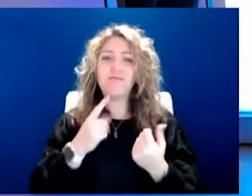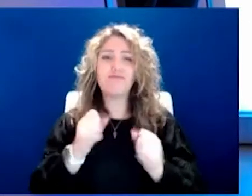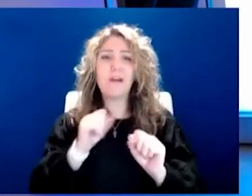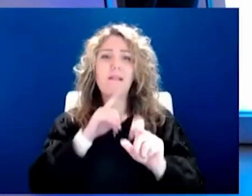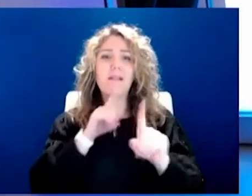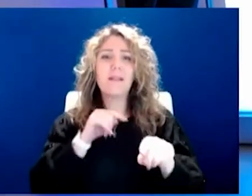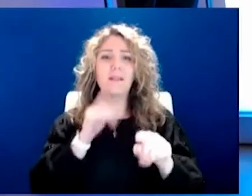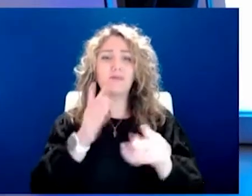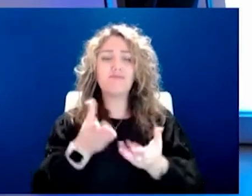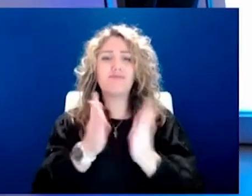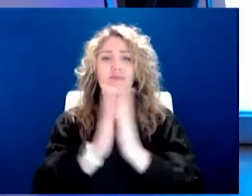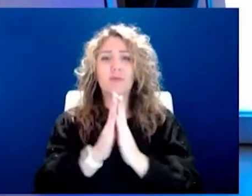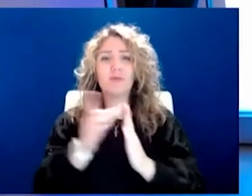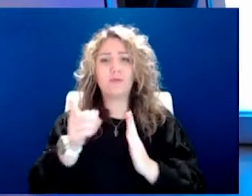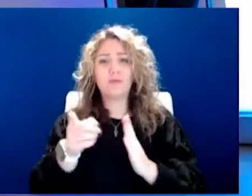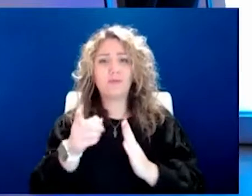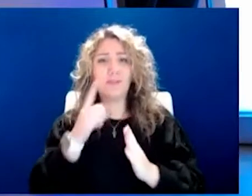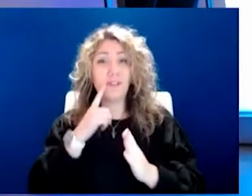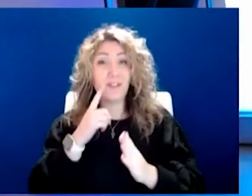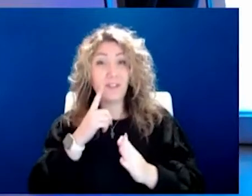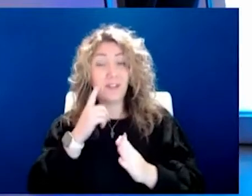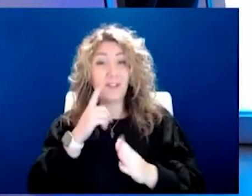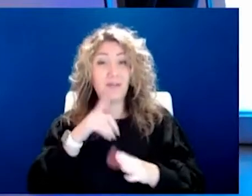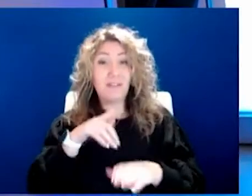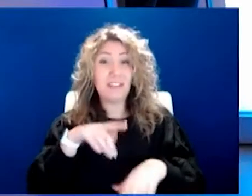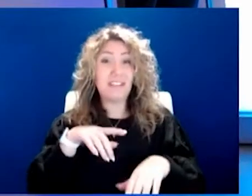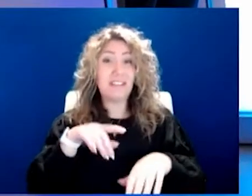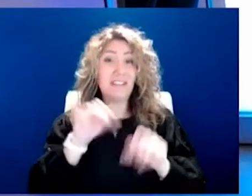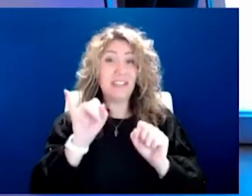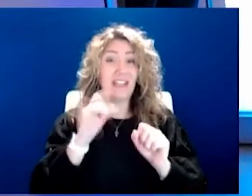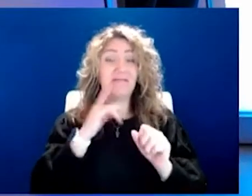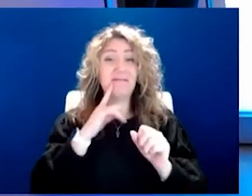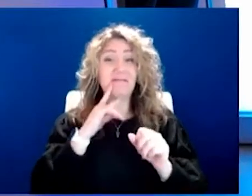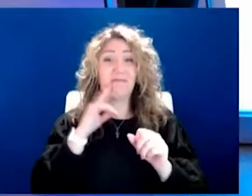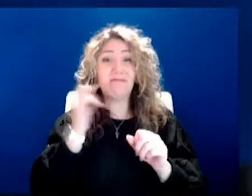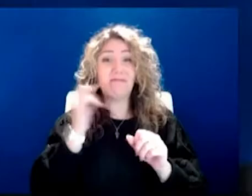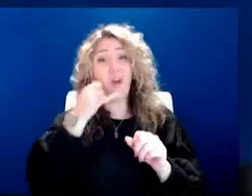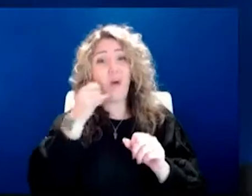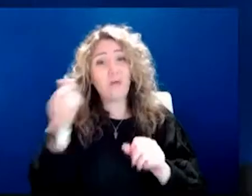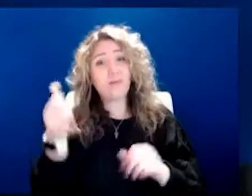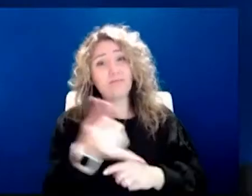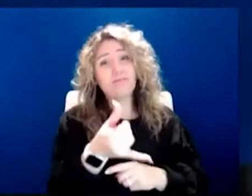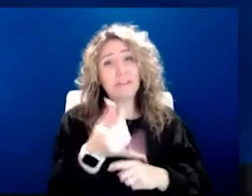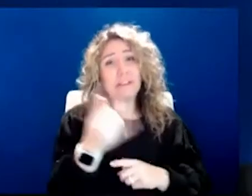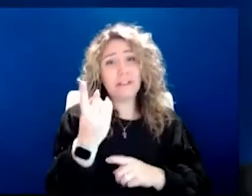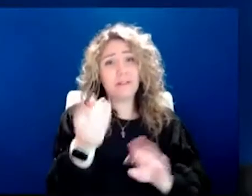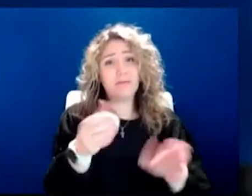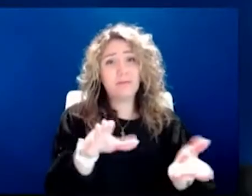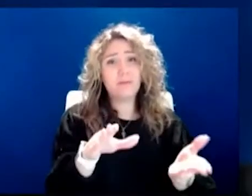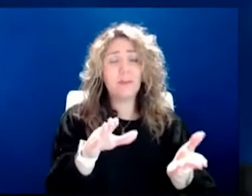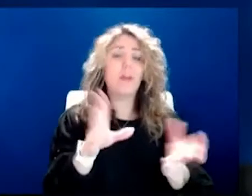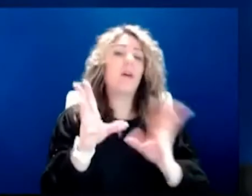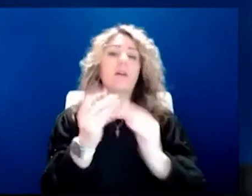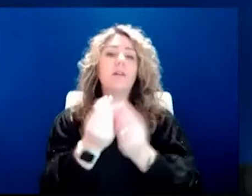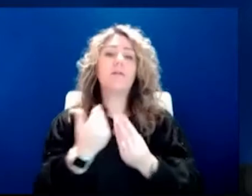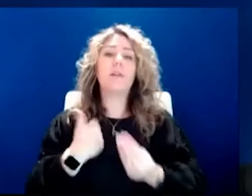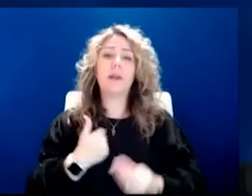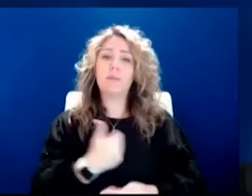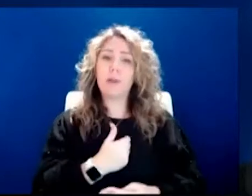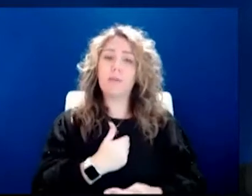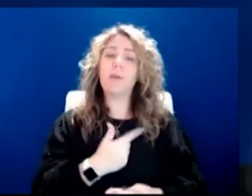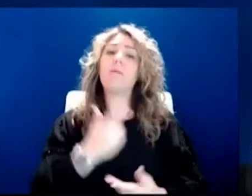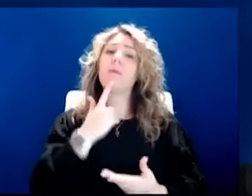taken the phone over to Absolutely. a decedent. Absolutely. So I've had a family member I've performed an autopsy